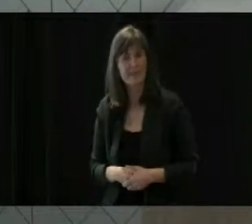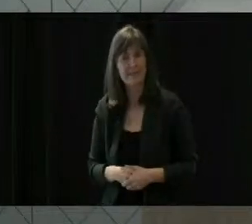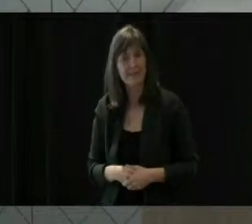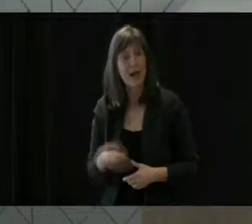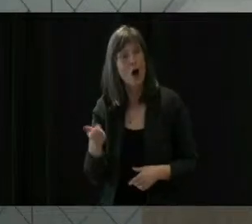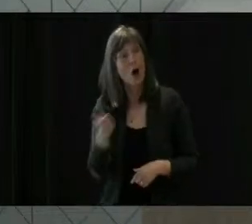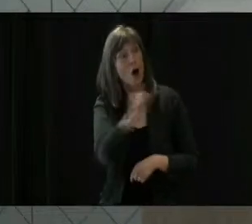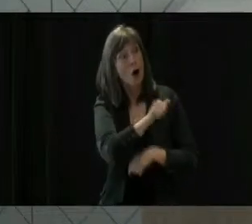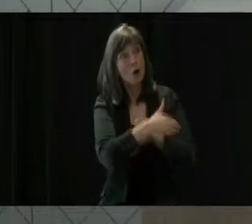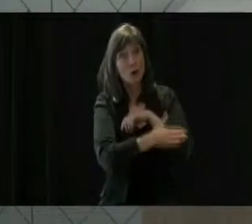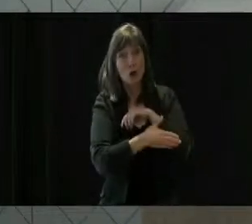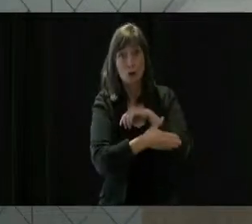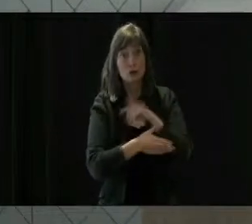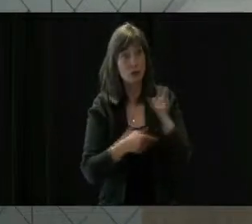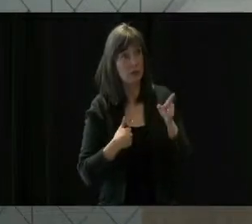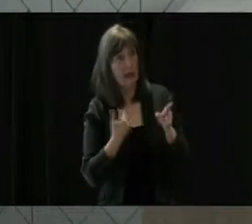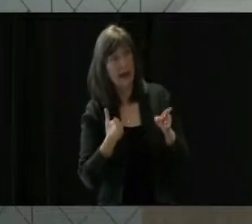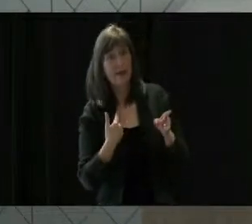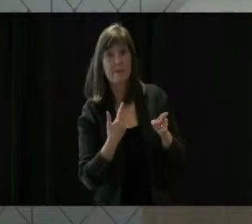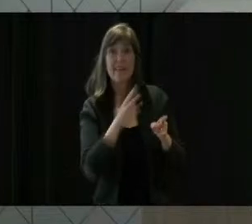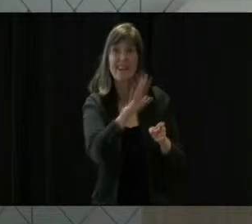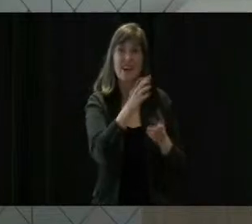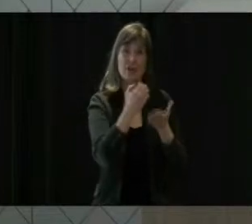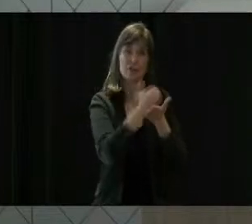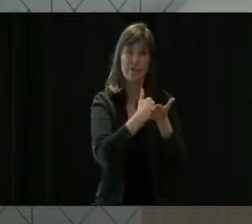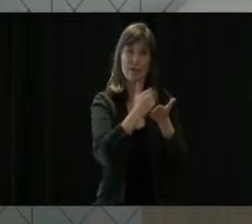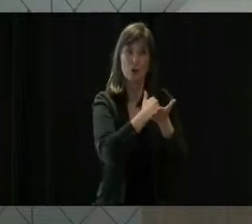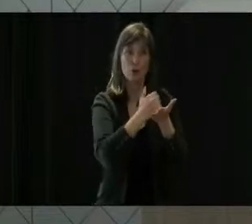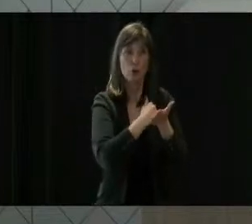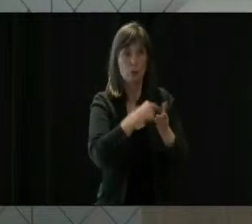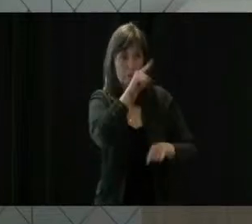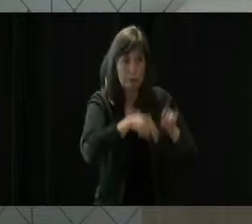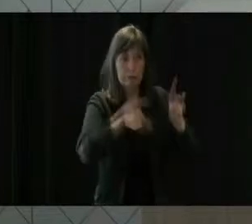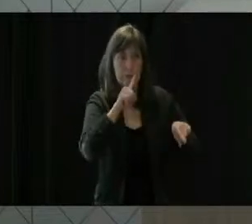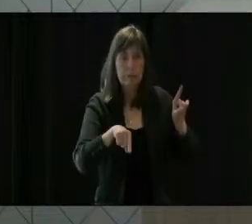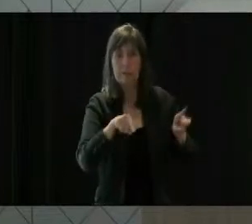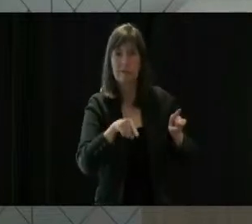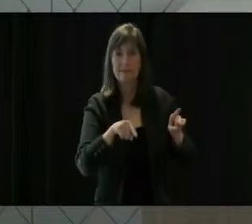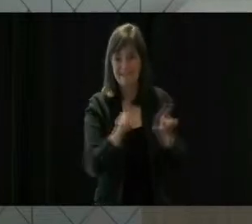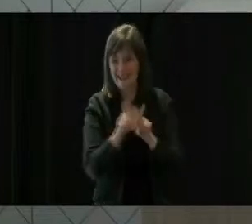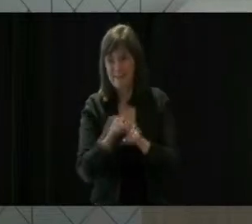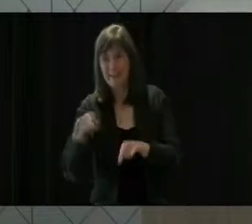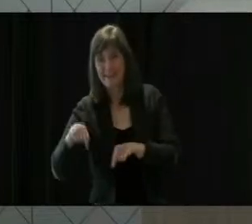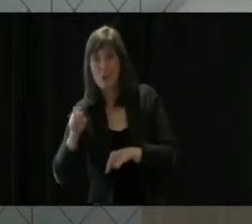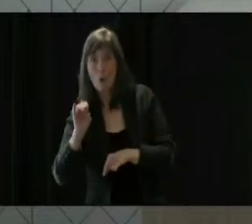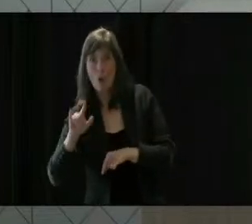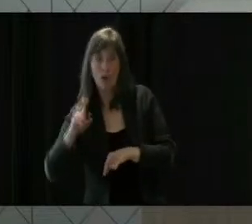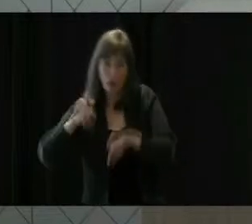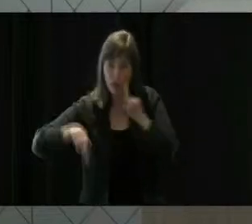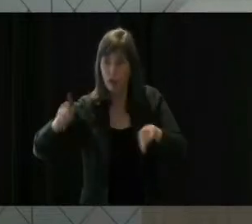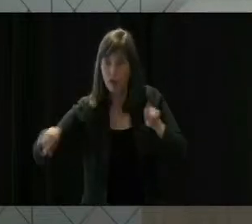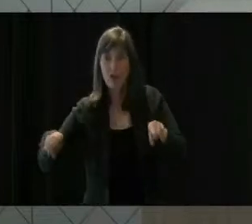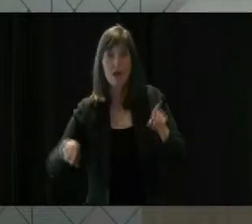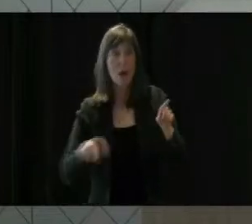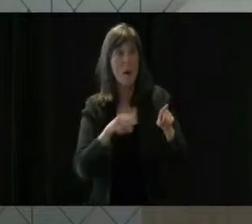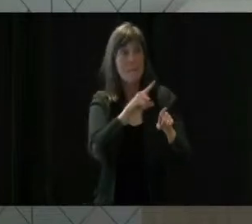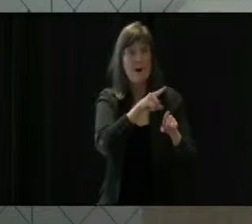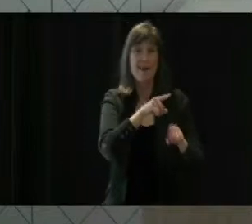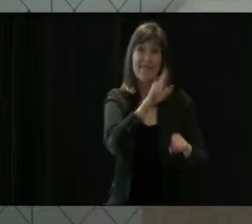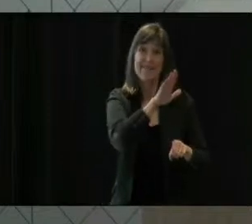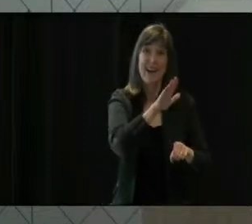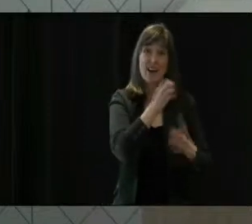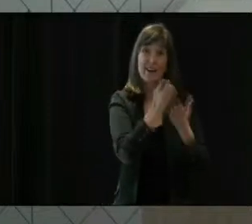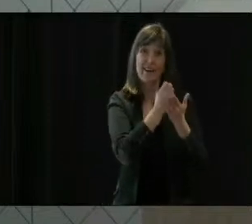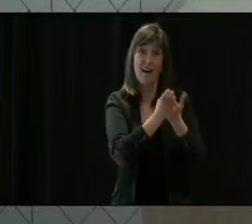have volatile revenue streams too, but they don't, because they're volatile, they don't spend all of the